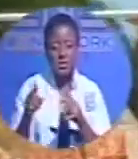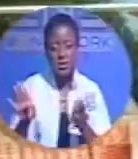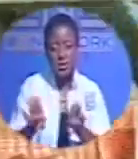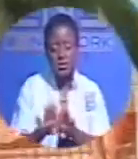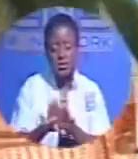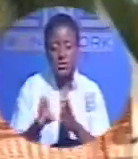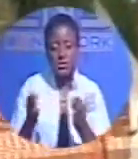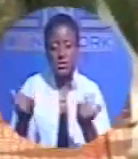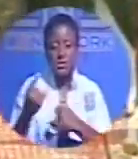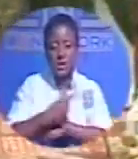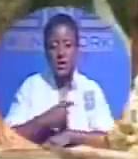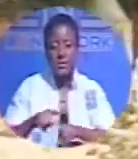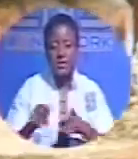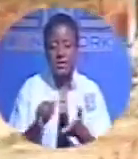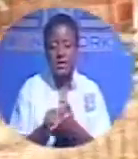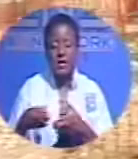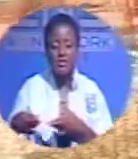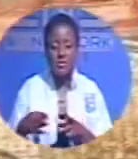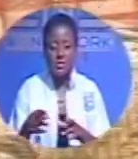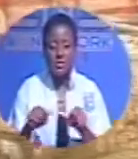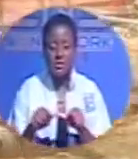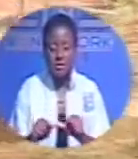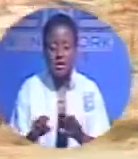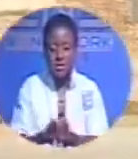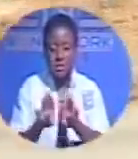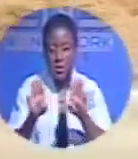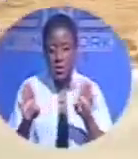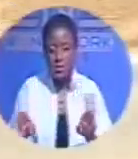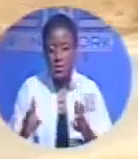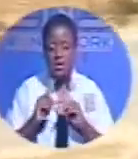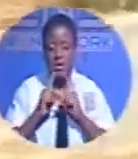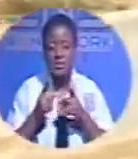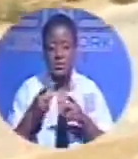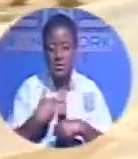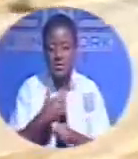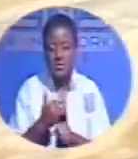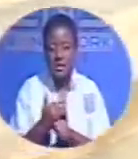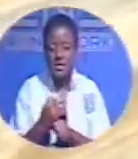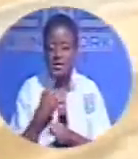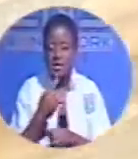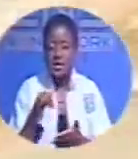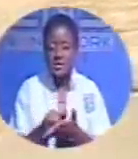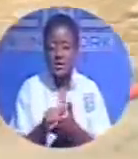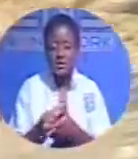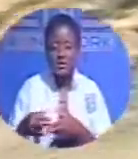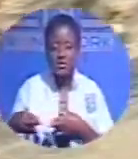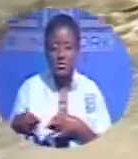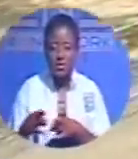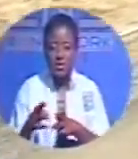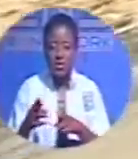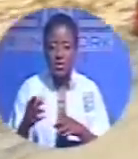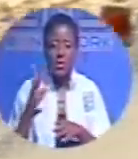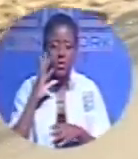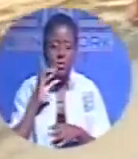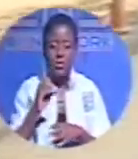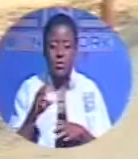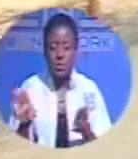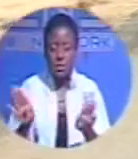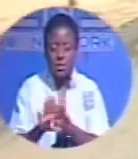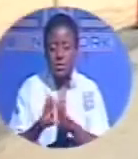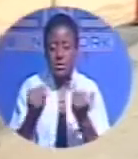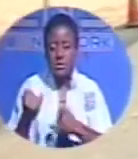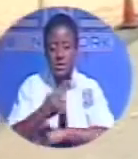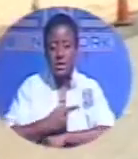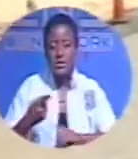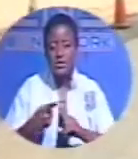thoroughfare remains open. Announcements were made alerting the public that the corridor would close today to allow work on the